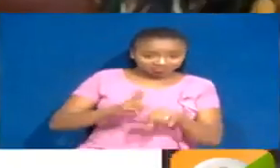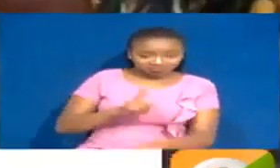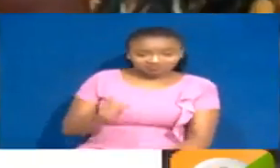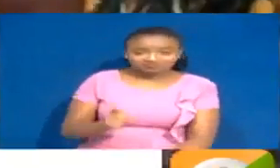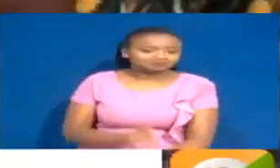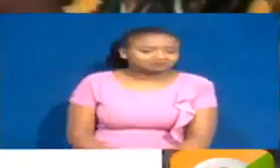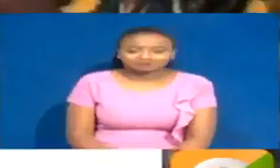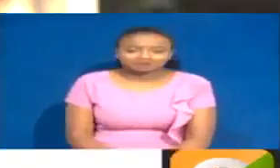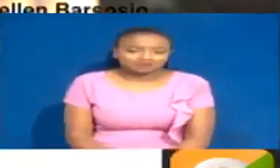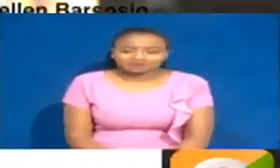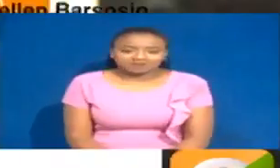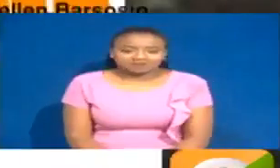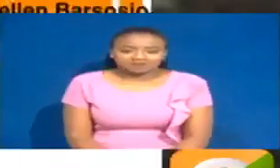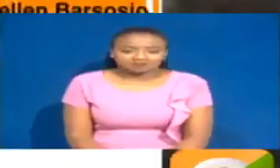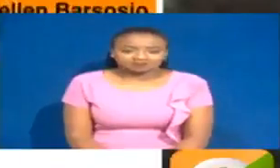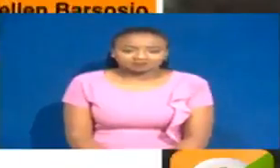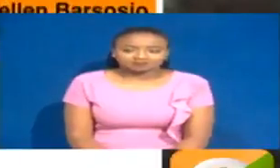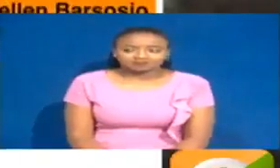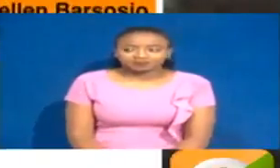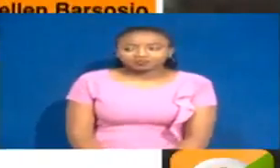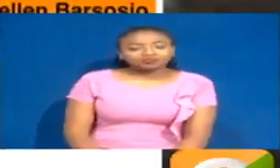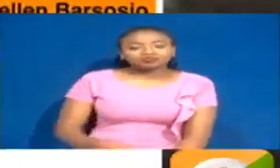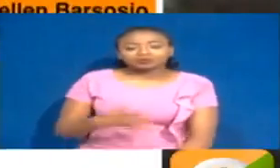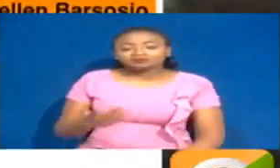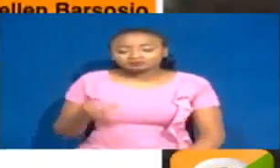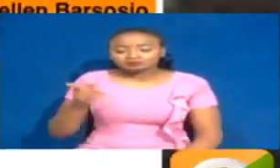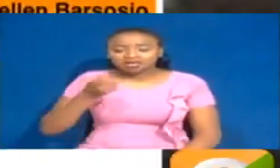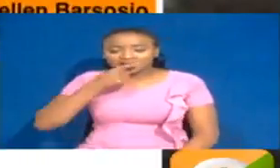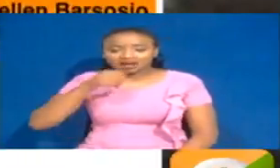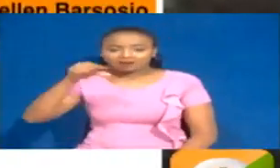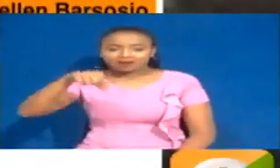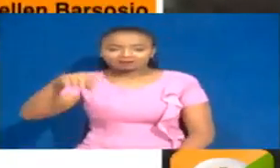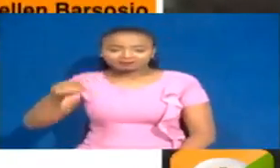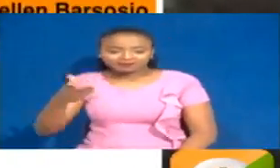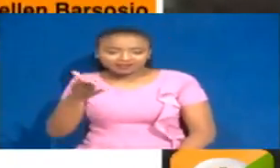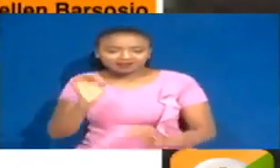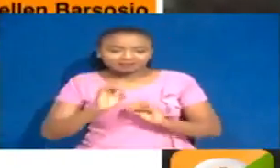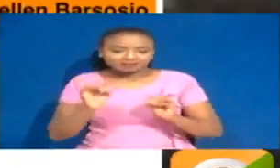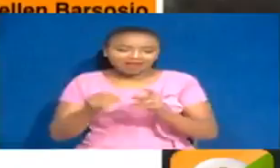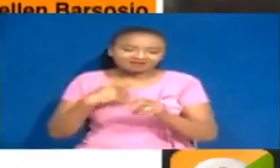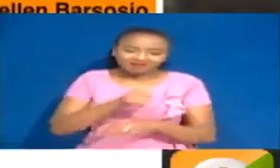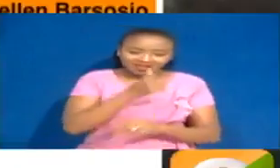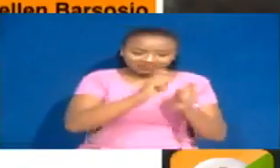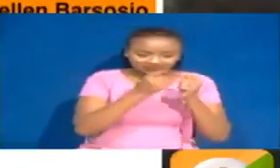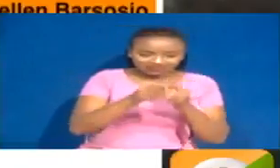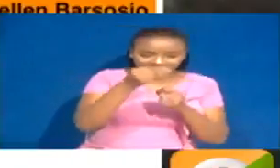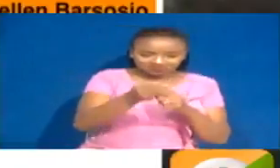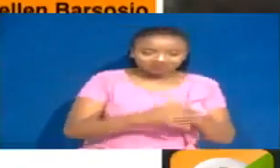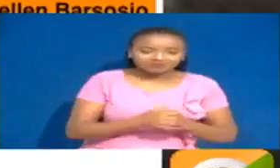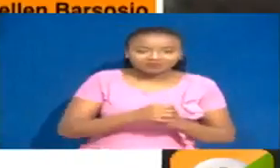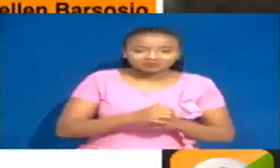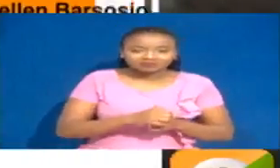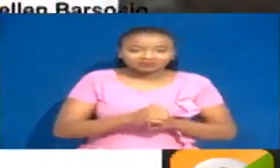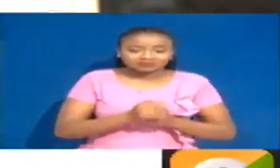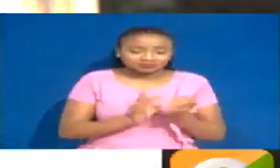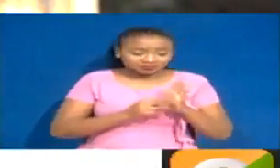pregnancy. So in the absence of this drug, quinine, in our health facilities, you will see that Coartem is prescribed. And at that particular point,